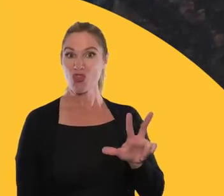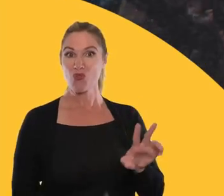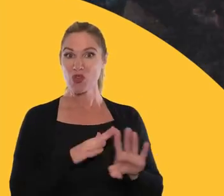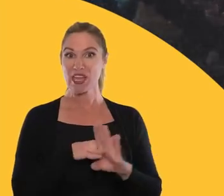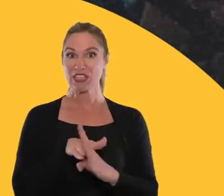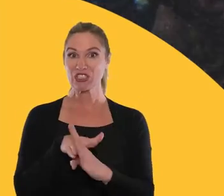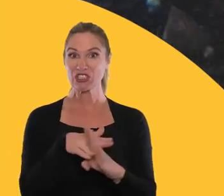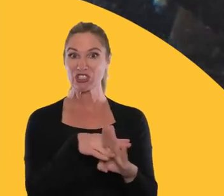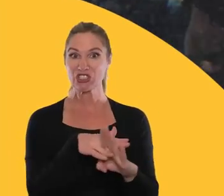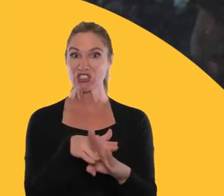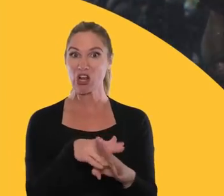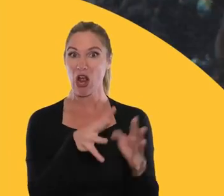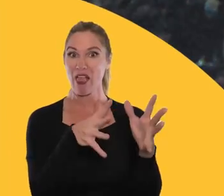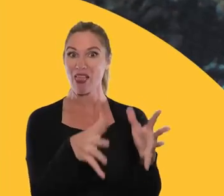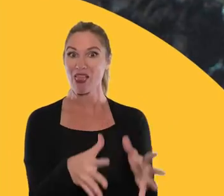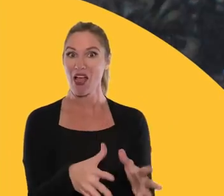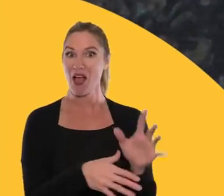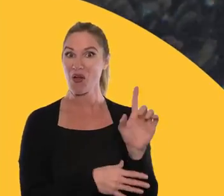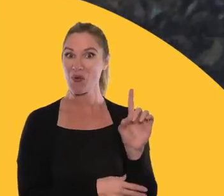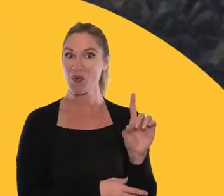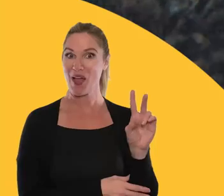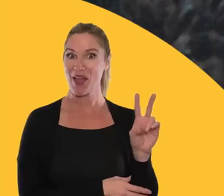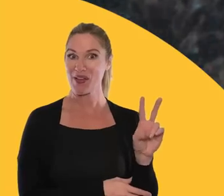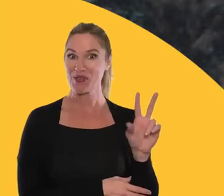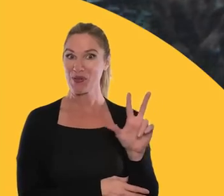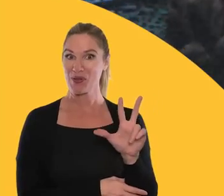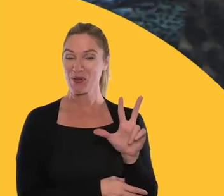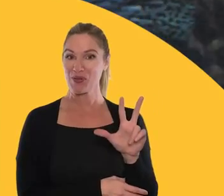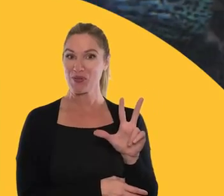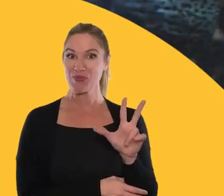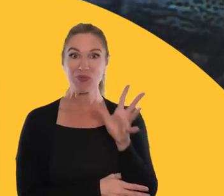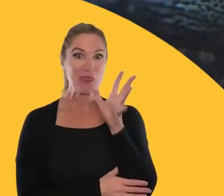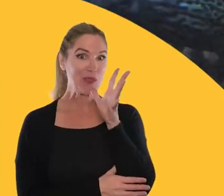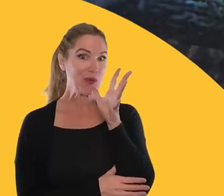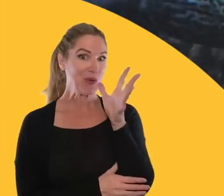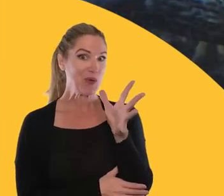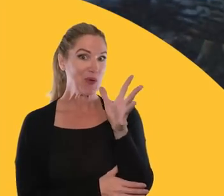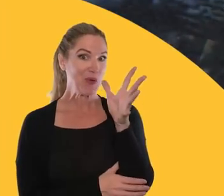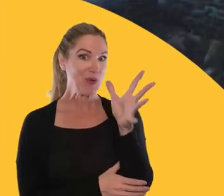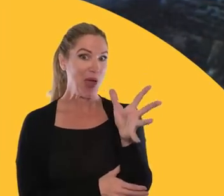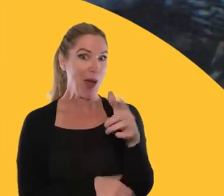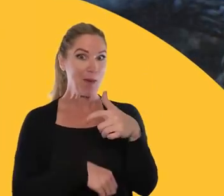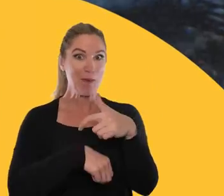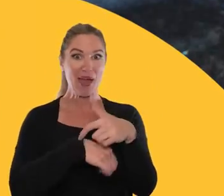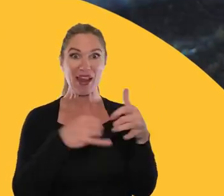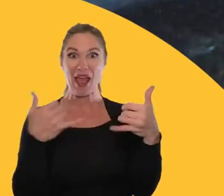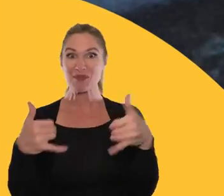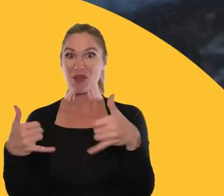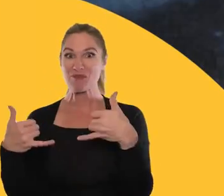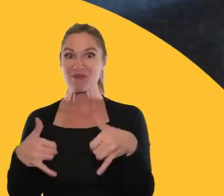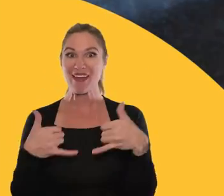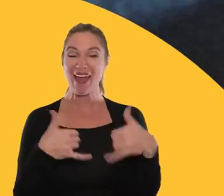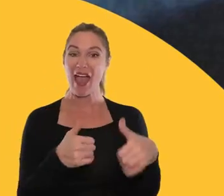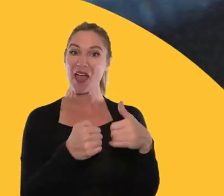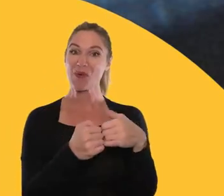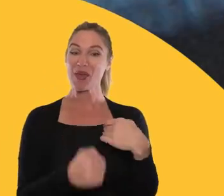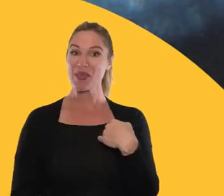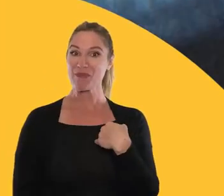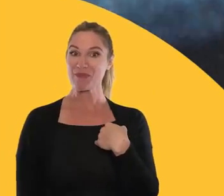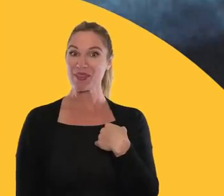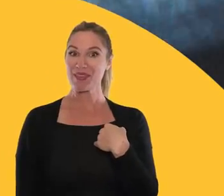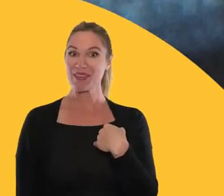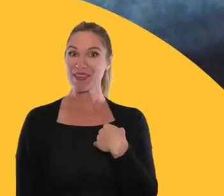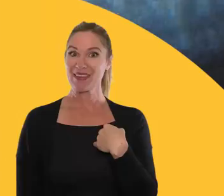Three sharks left now, 1, 2, 3. Grandma, time to play with